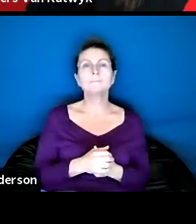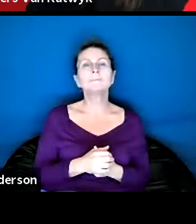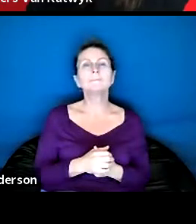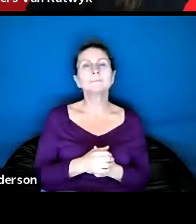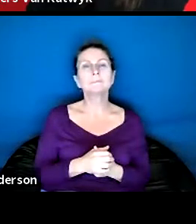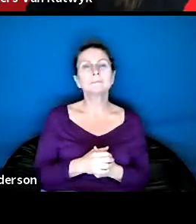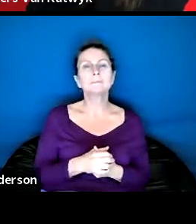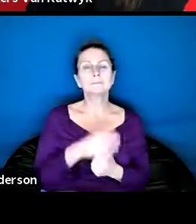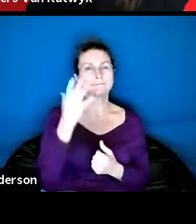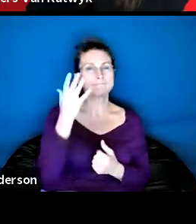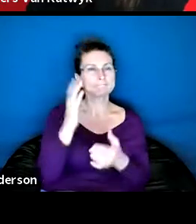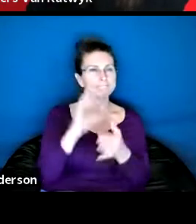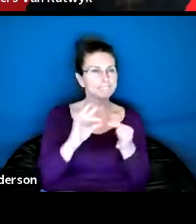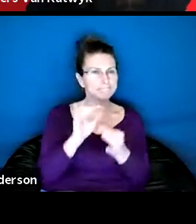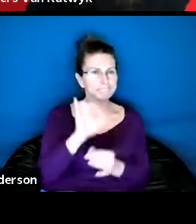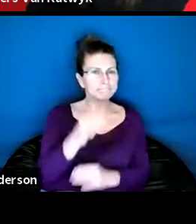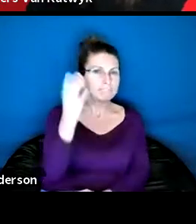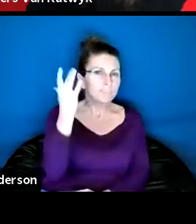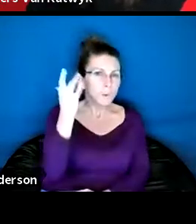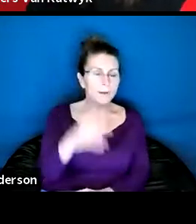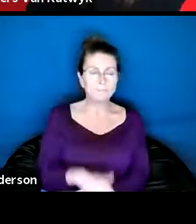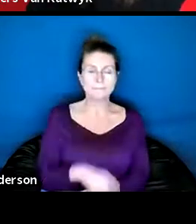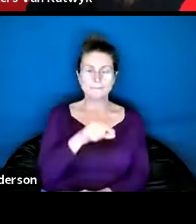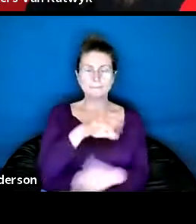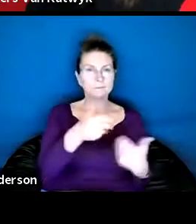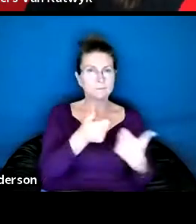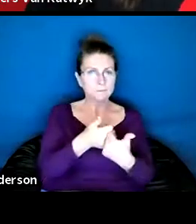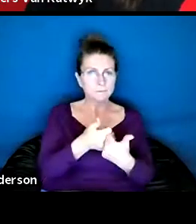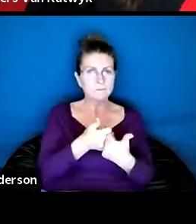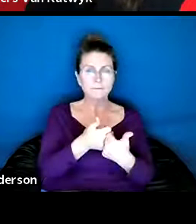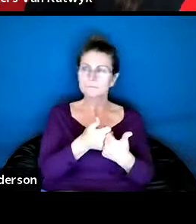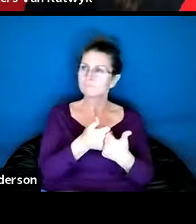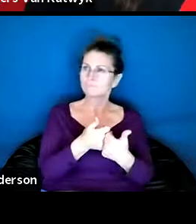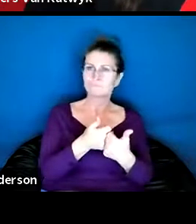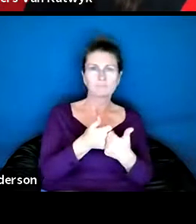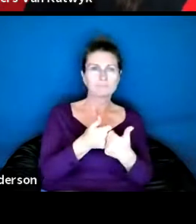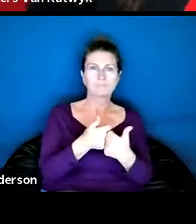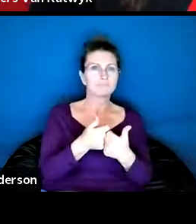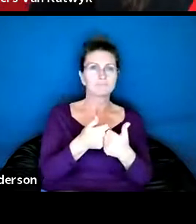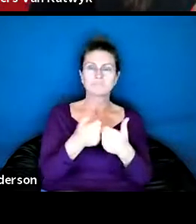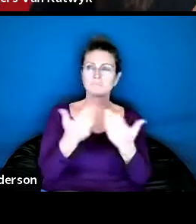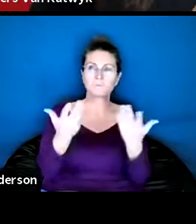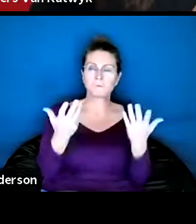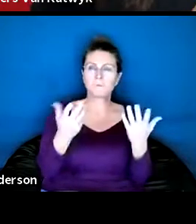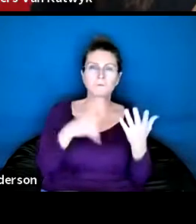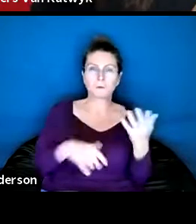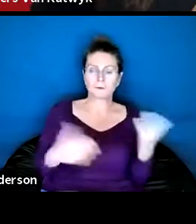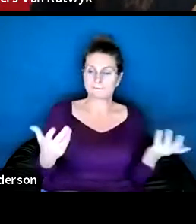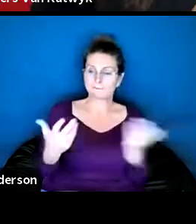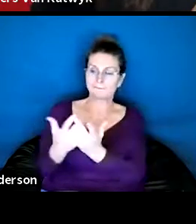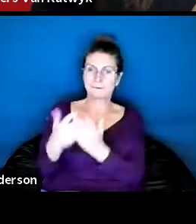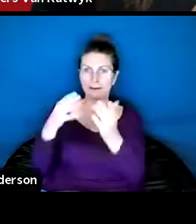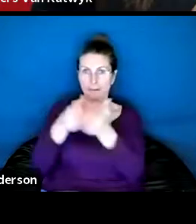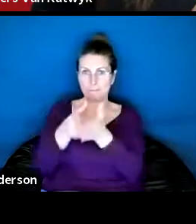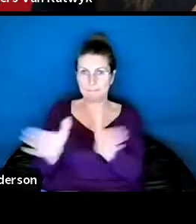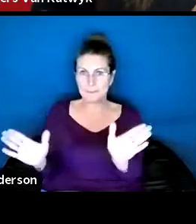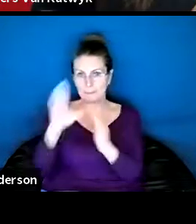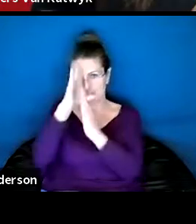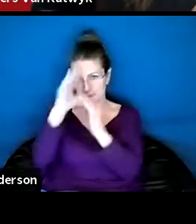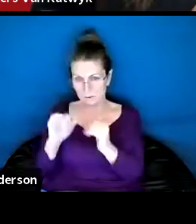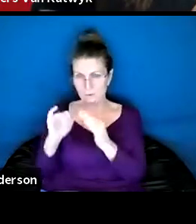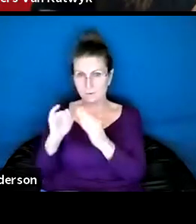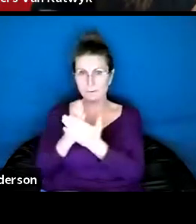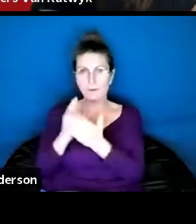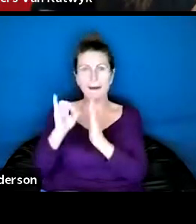a challenge that defies public expectations around the way things should work